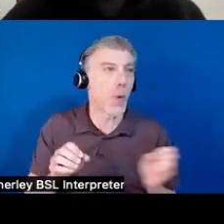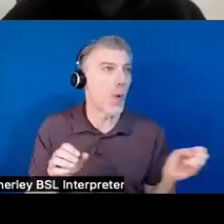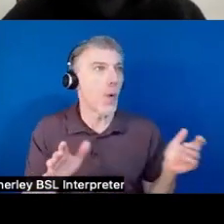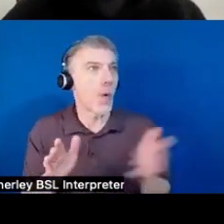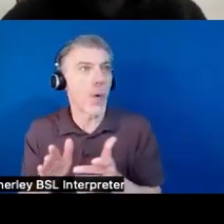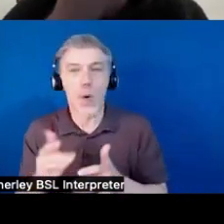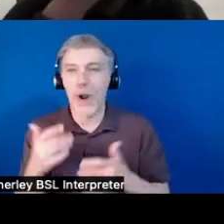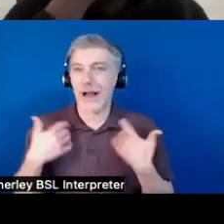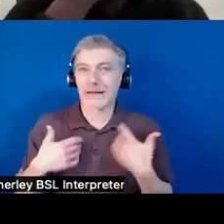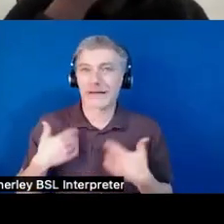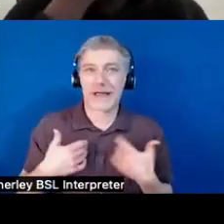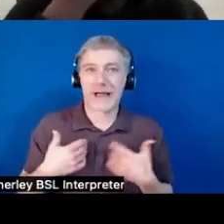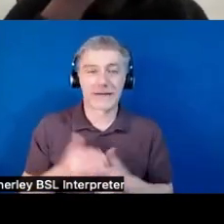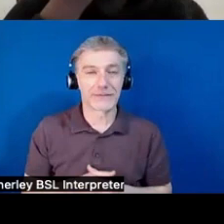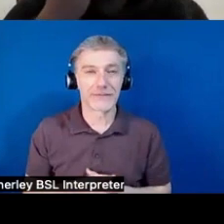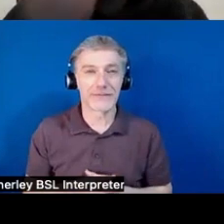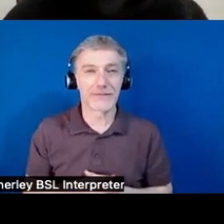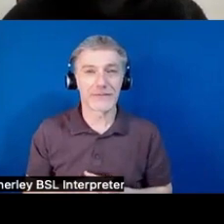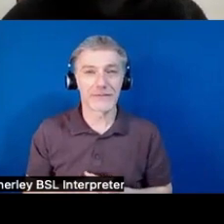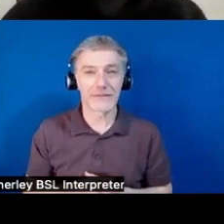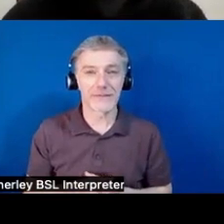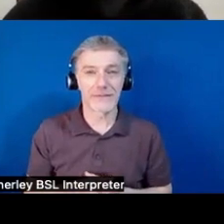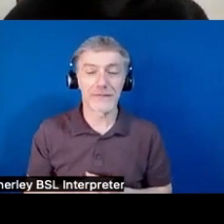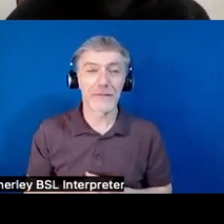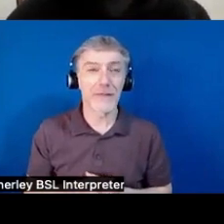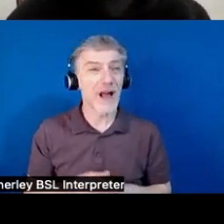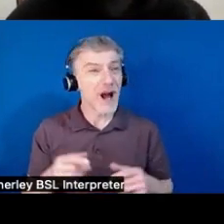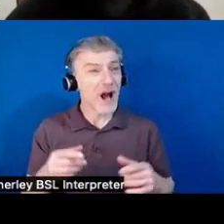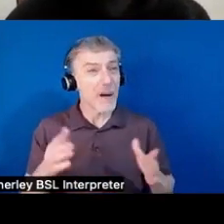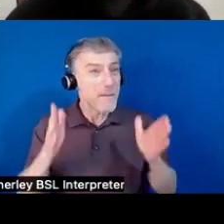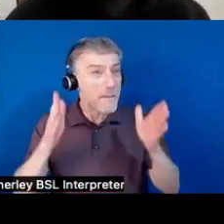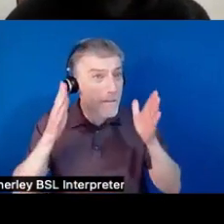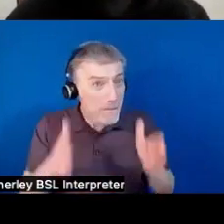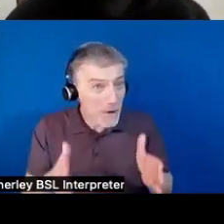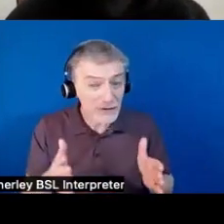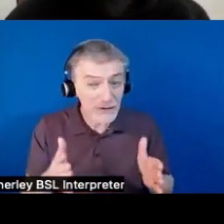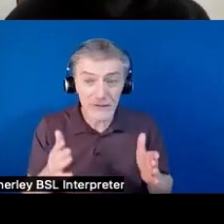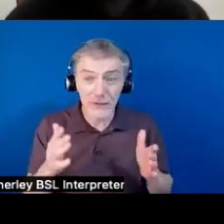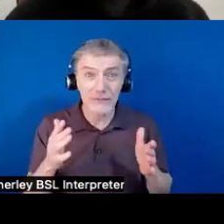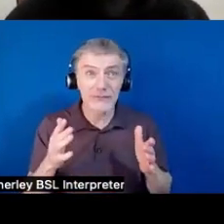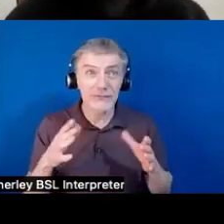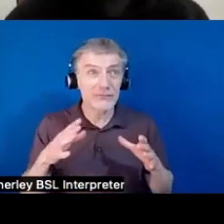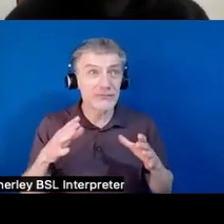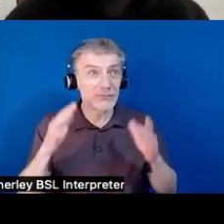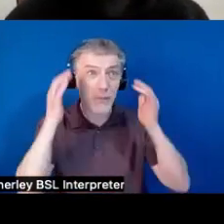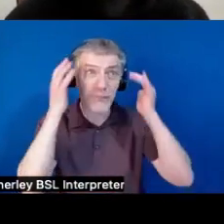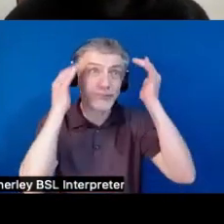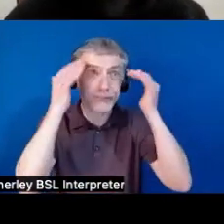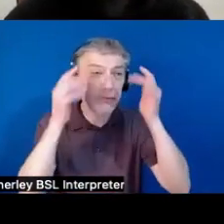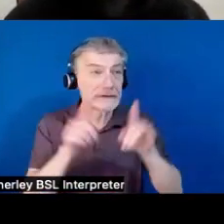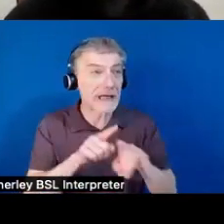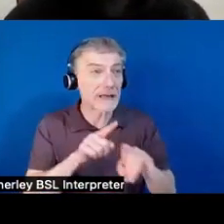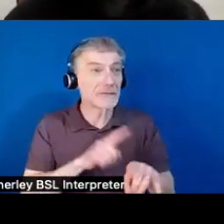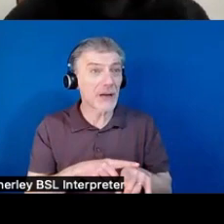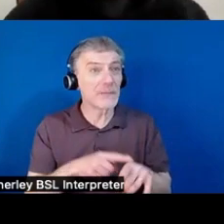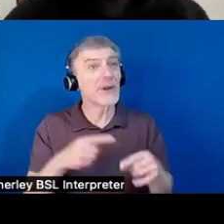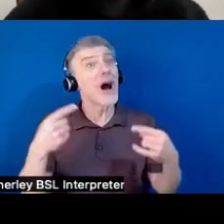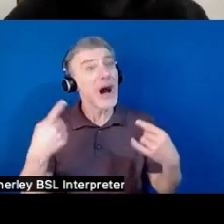all rest should be this kind of mulching of ideas. Sometimes rest should just be doing nothing and trying not to think about